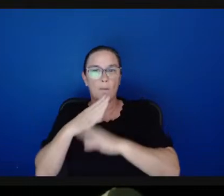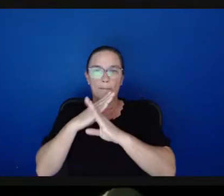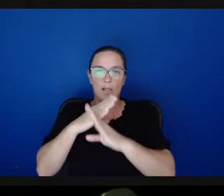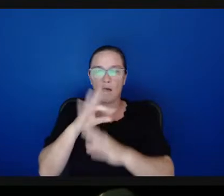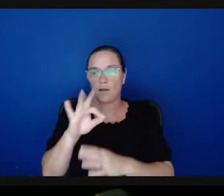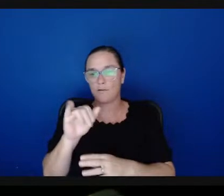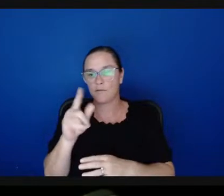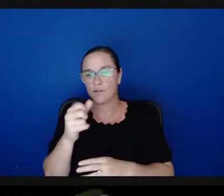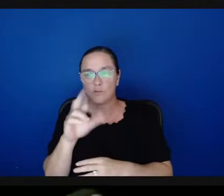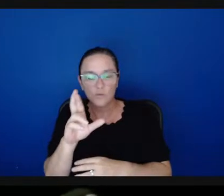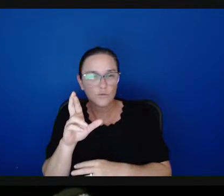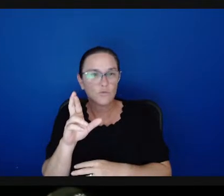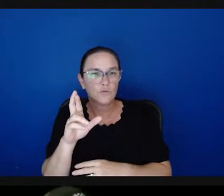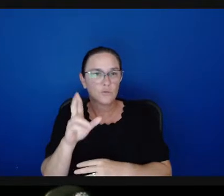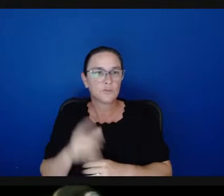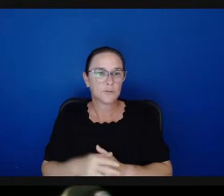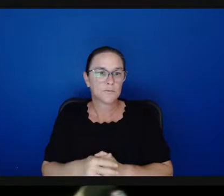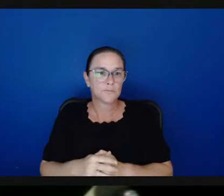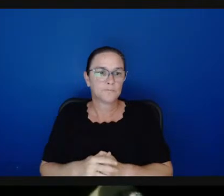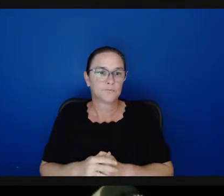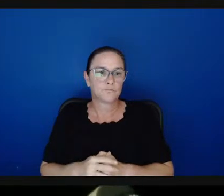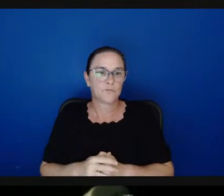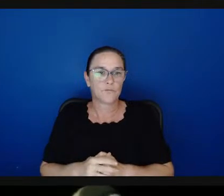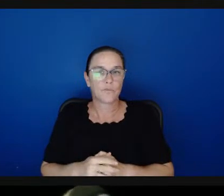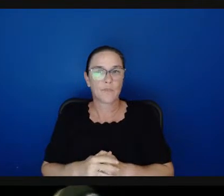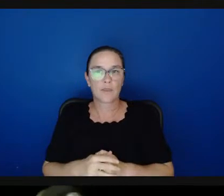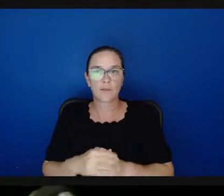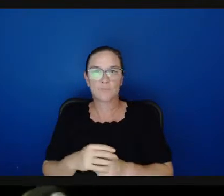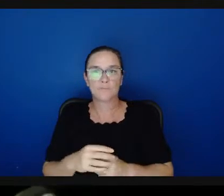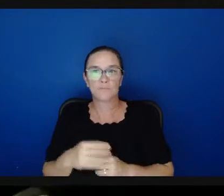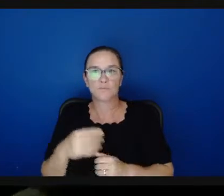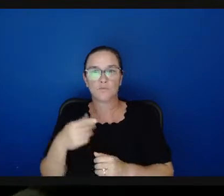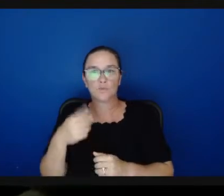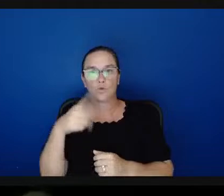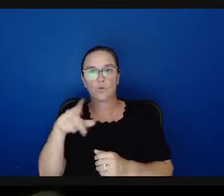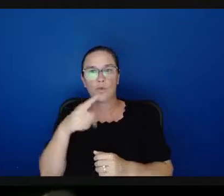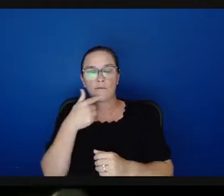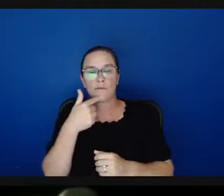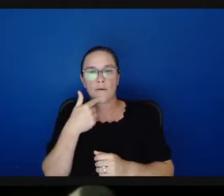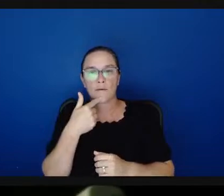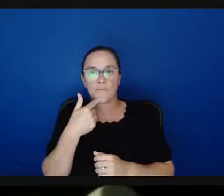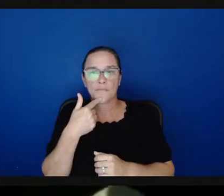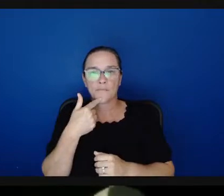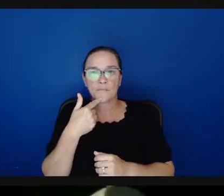on what kind of filters you might be using. So they do note here